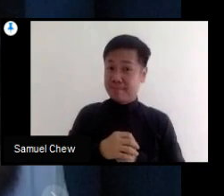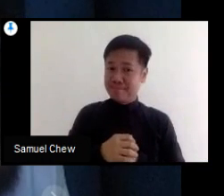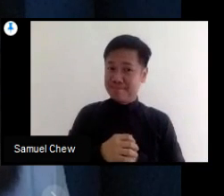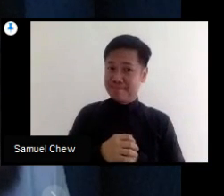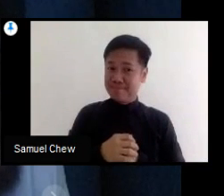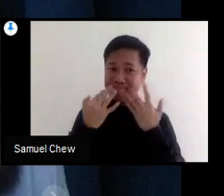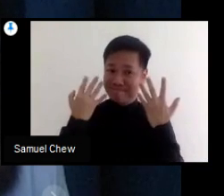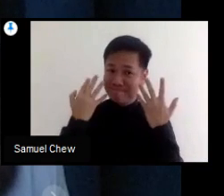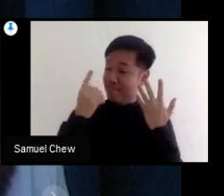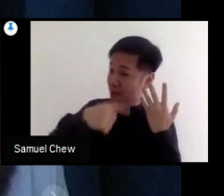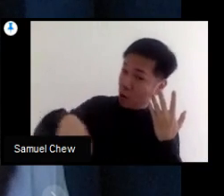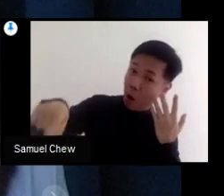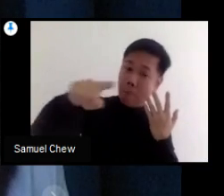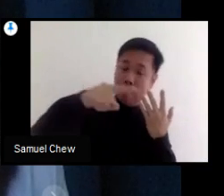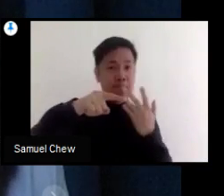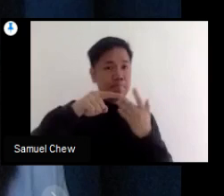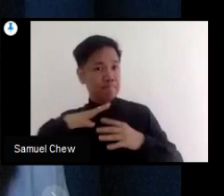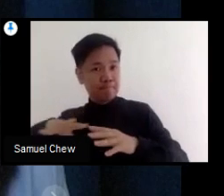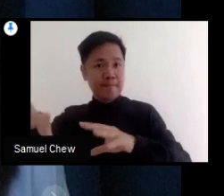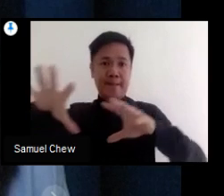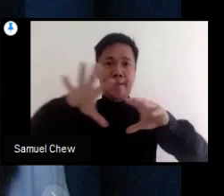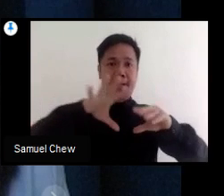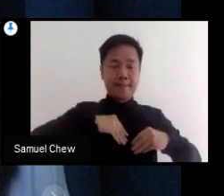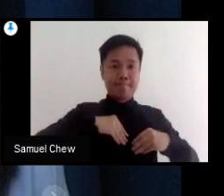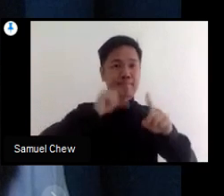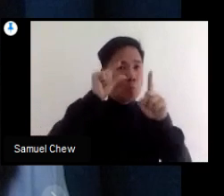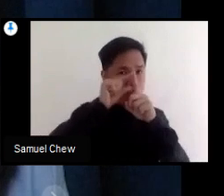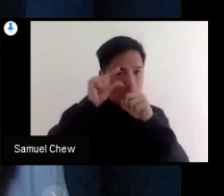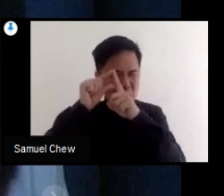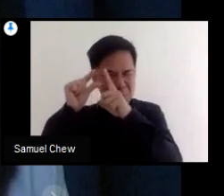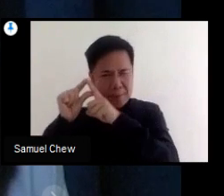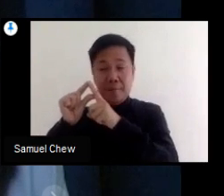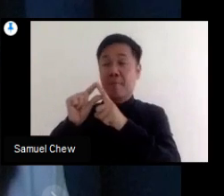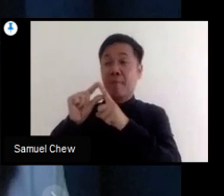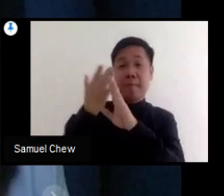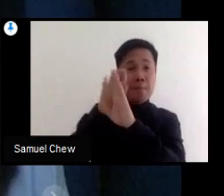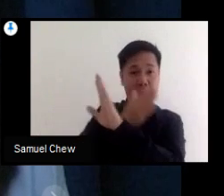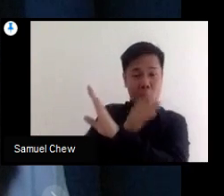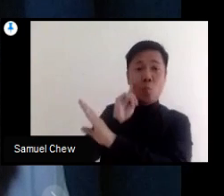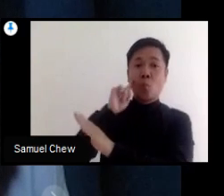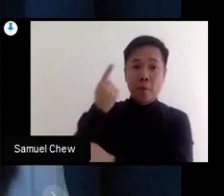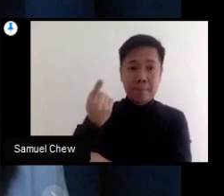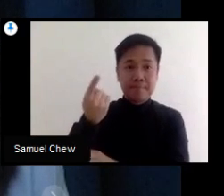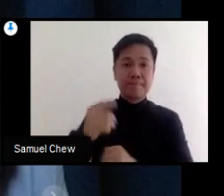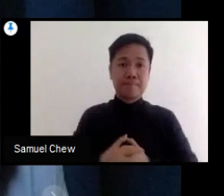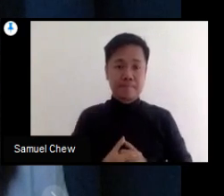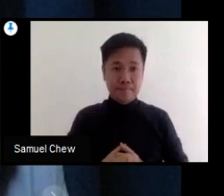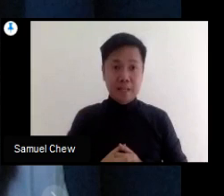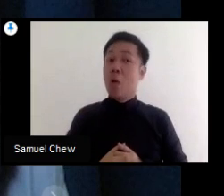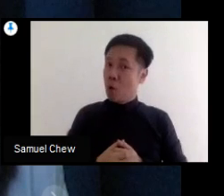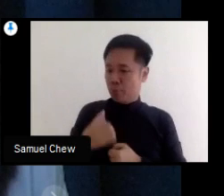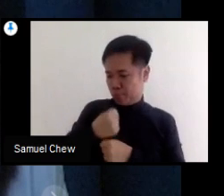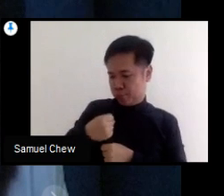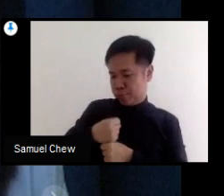acceptable to all by the time we have to submit the discussions tomorrow, Madam. And so it's our task, and we will be working with